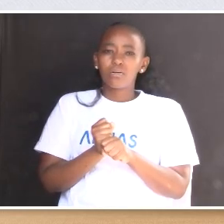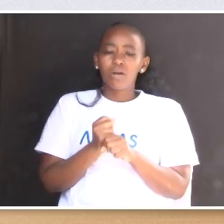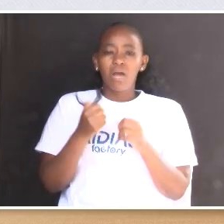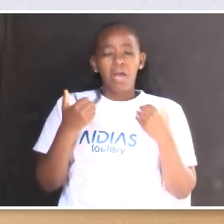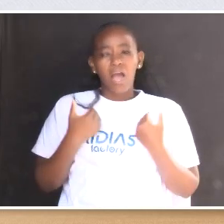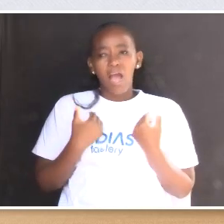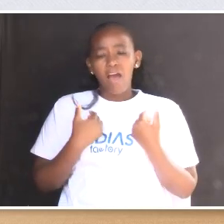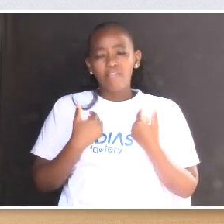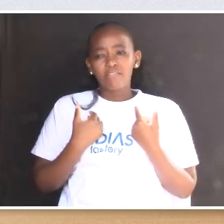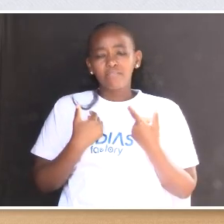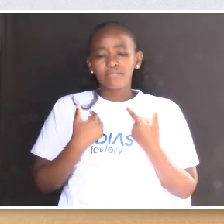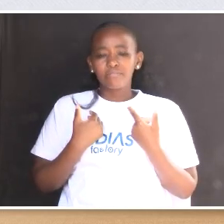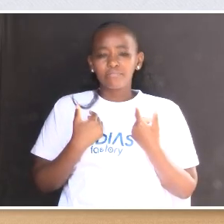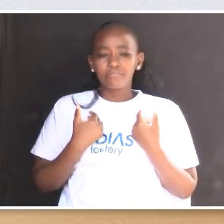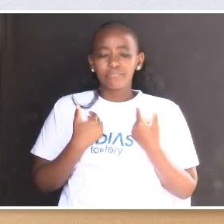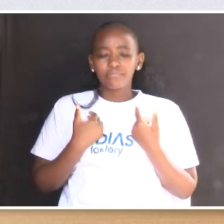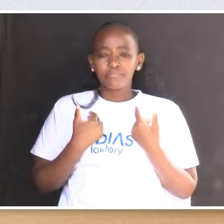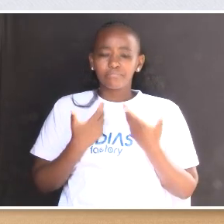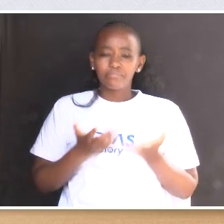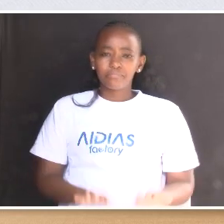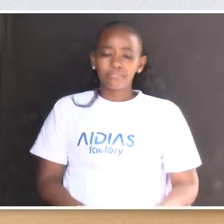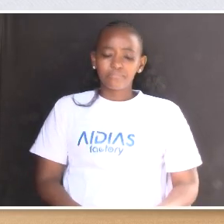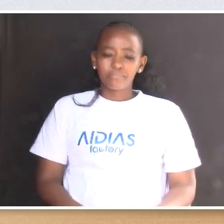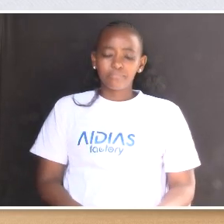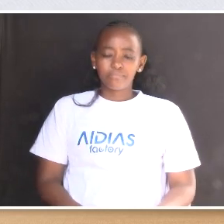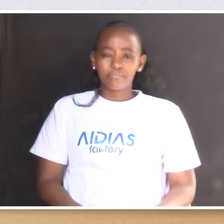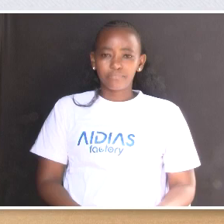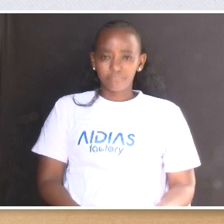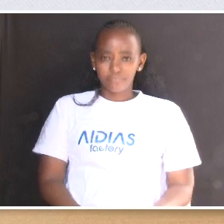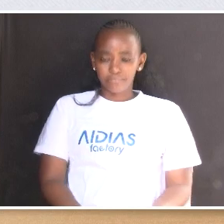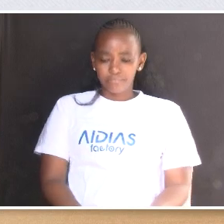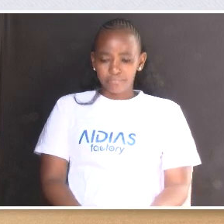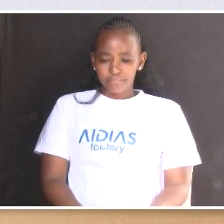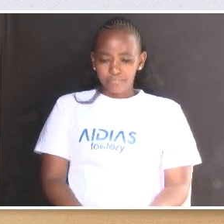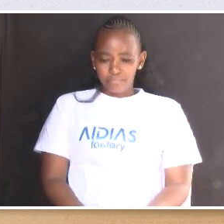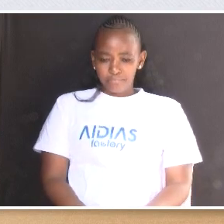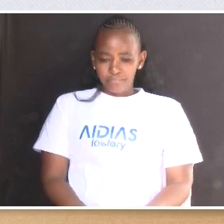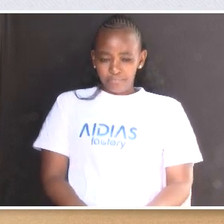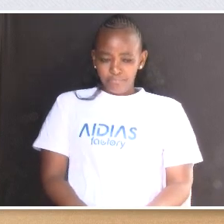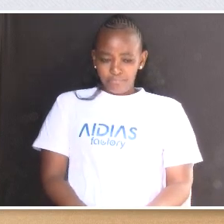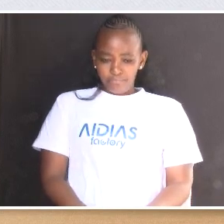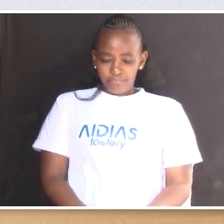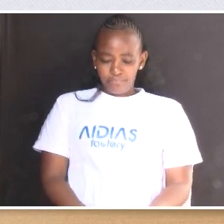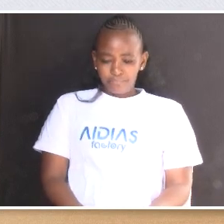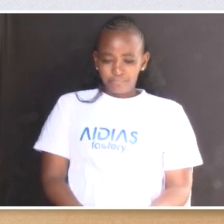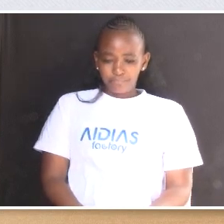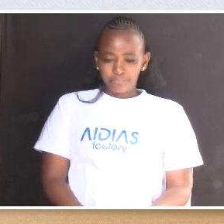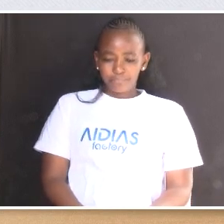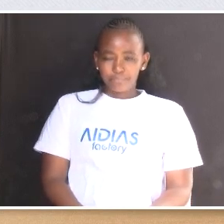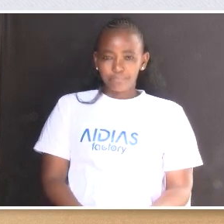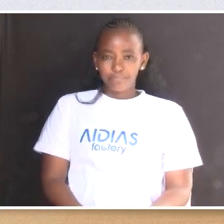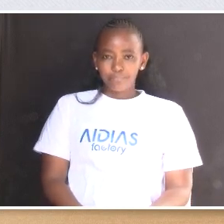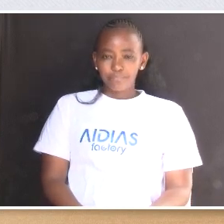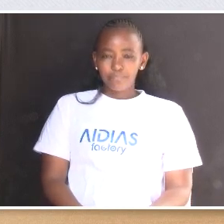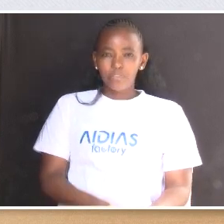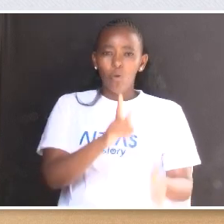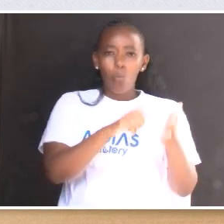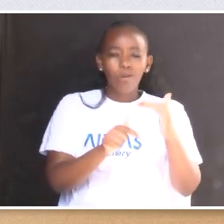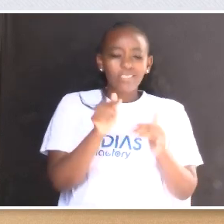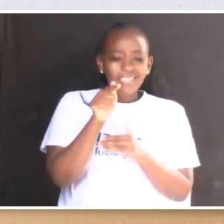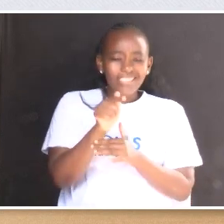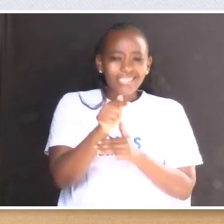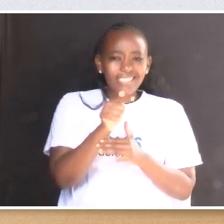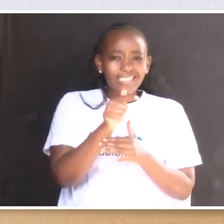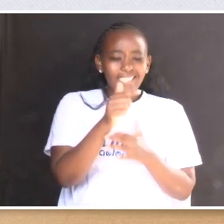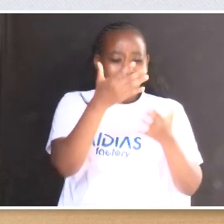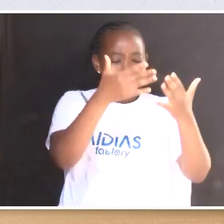akona, what example can I use? Let me just go through what I have, then we can think of an example. But what is in this list